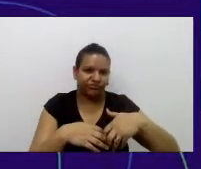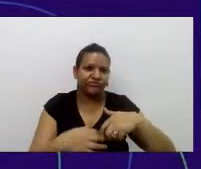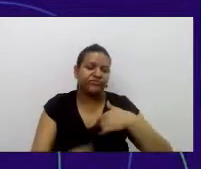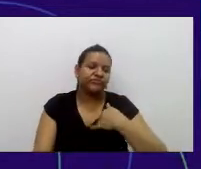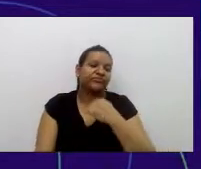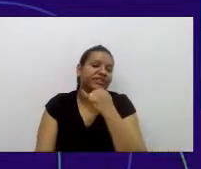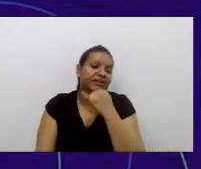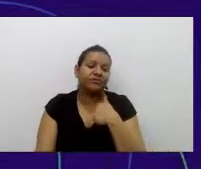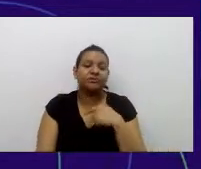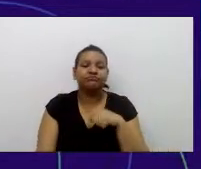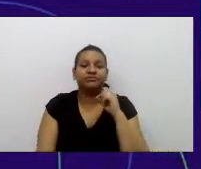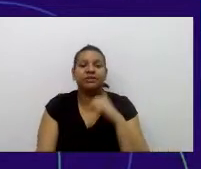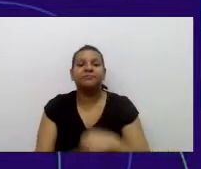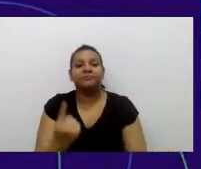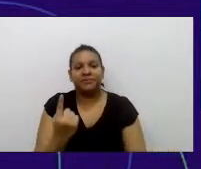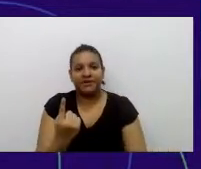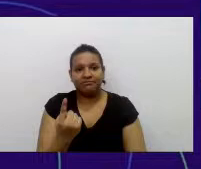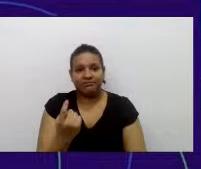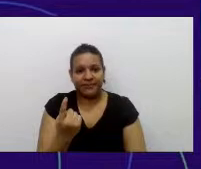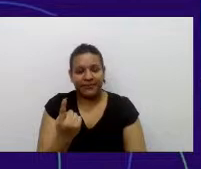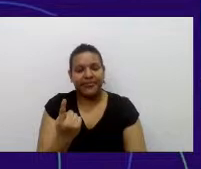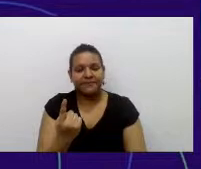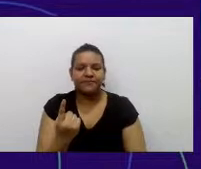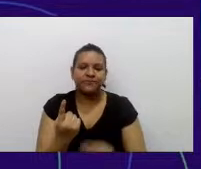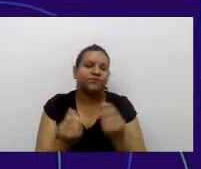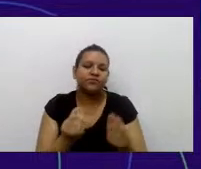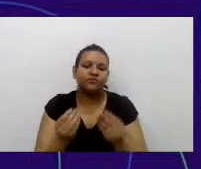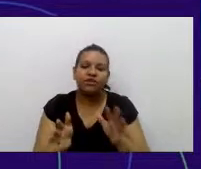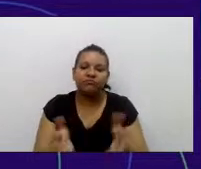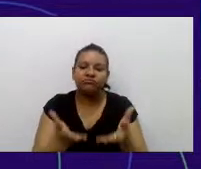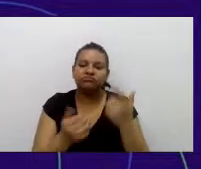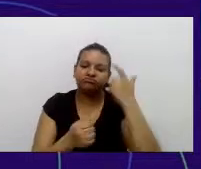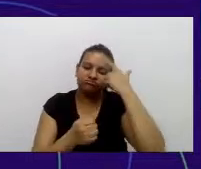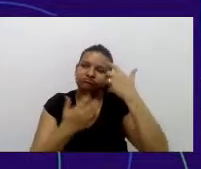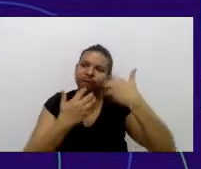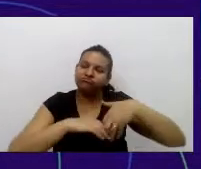in terms of evaluating opinions in science-based texts, right?